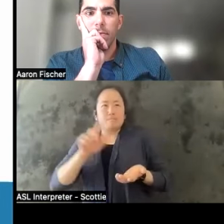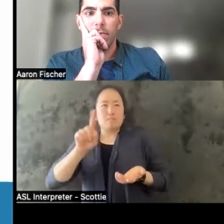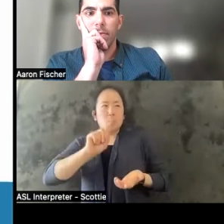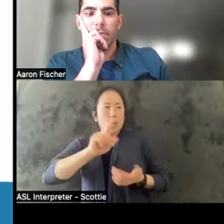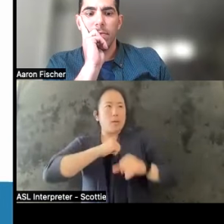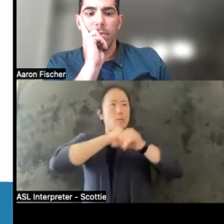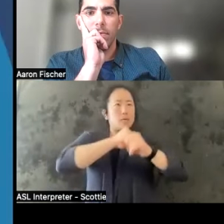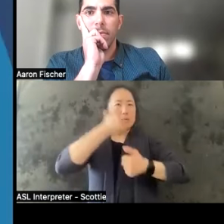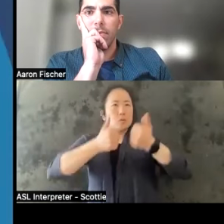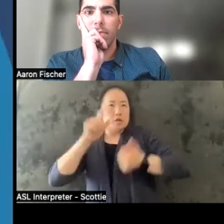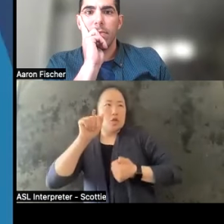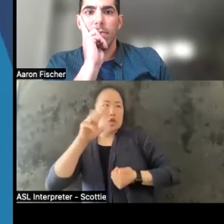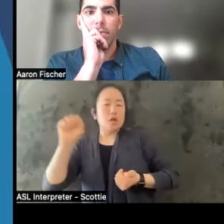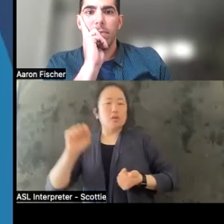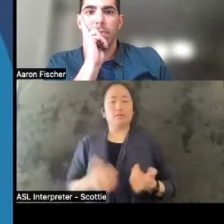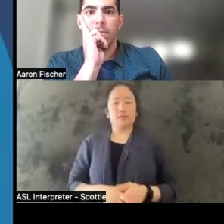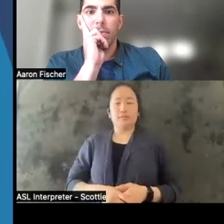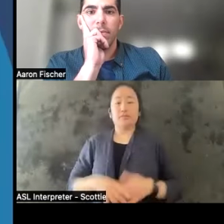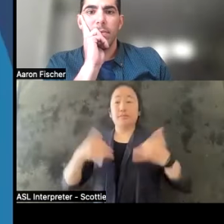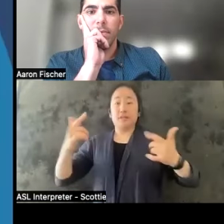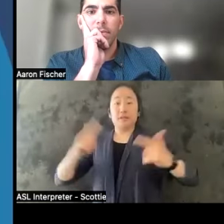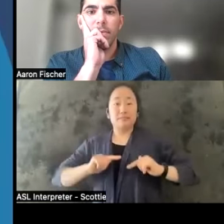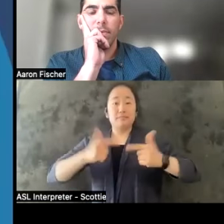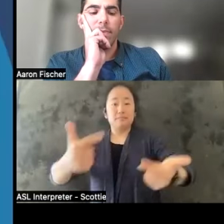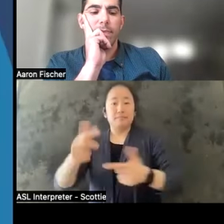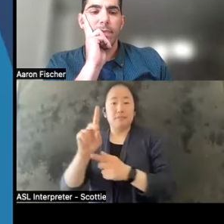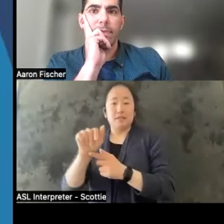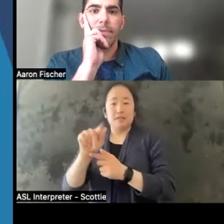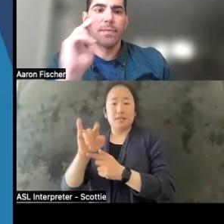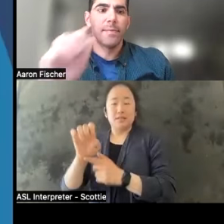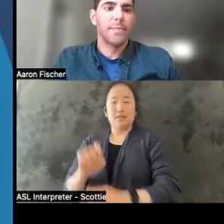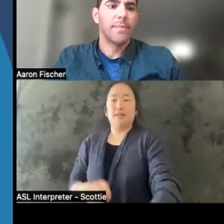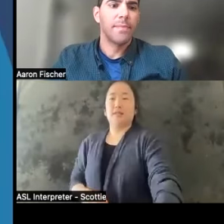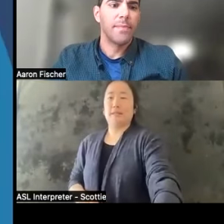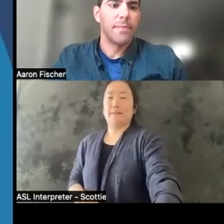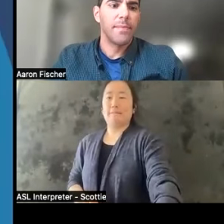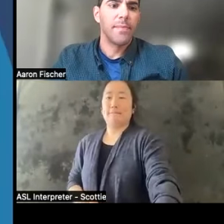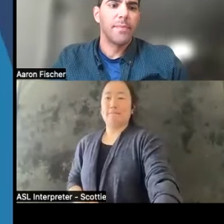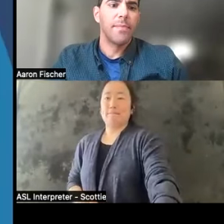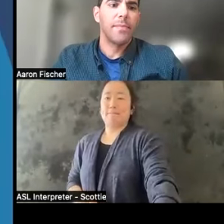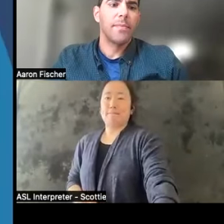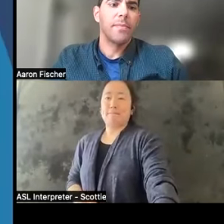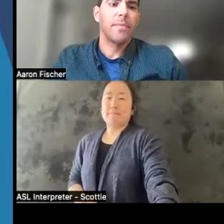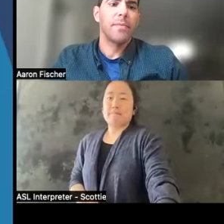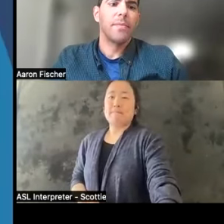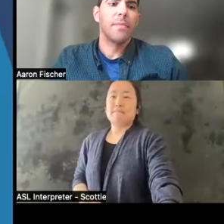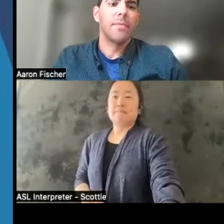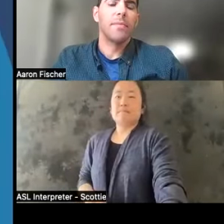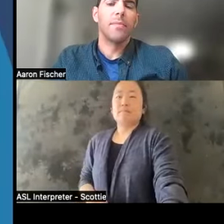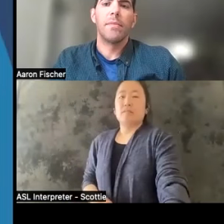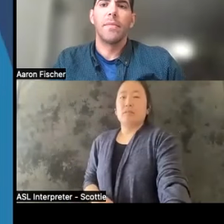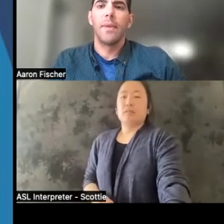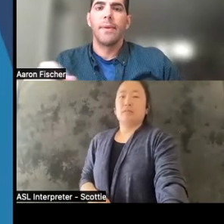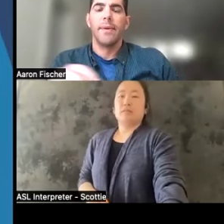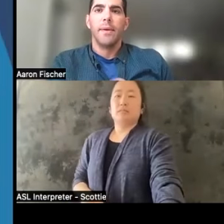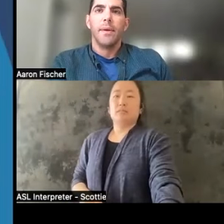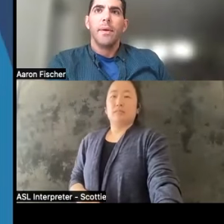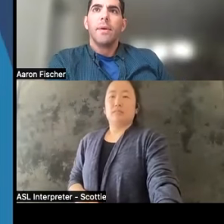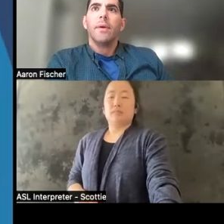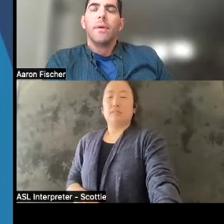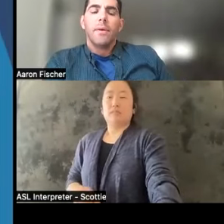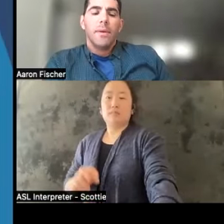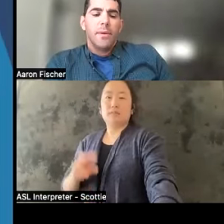And with that, I'm going to pass it back to Katie, I think. Thank you, Brian. So now that we have given a real overview of what